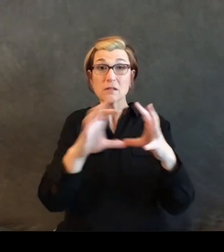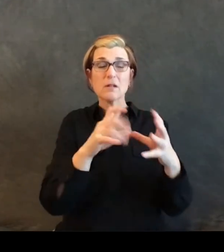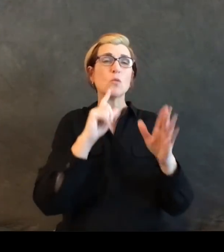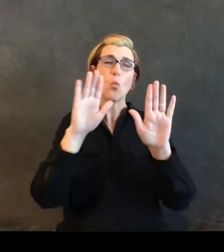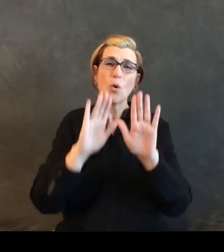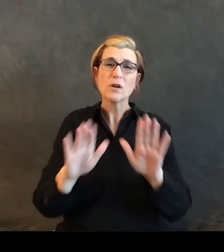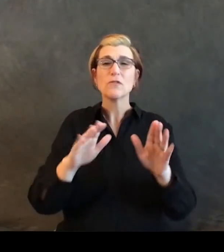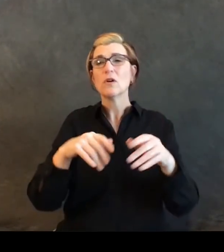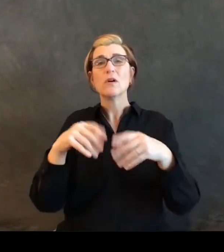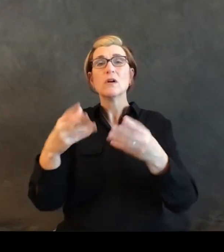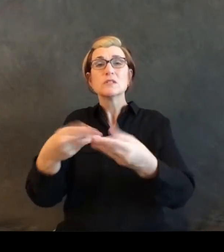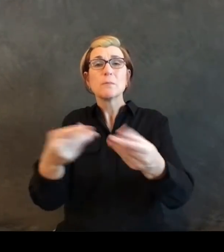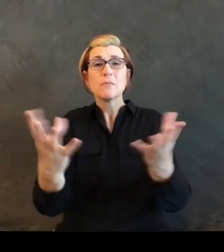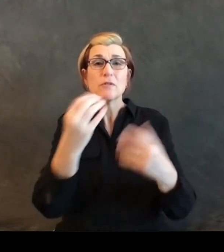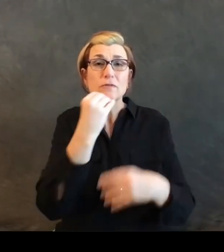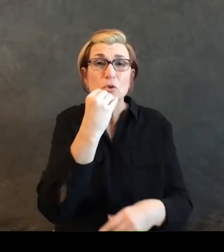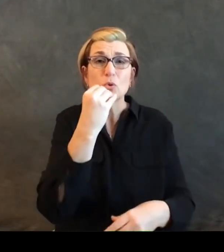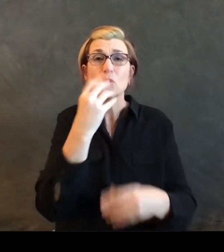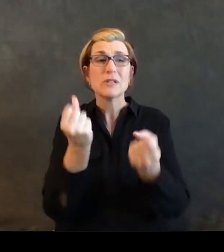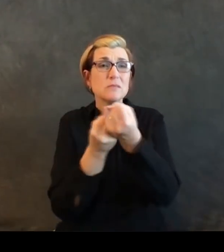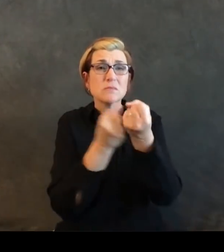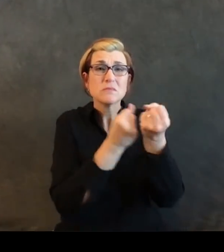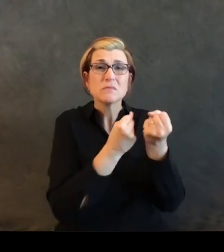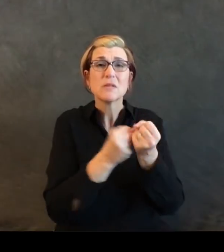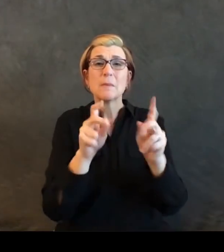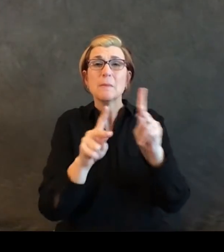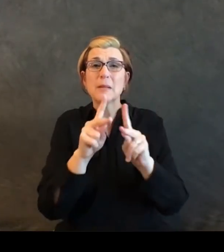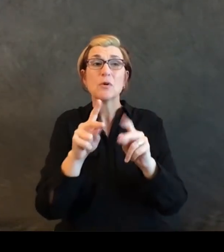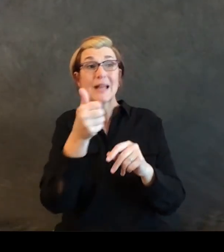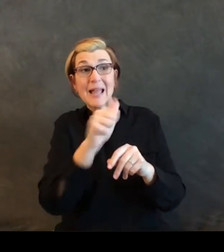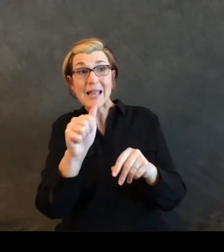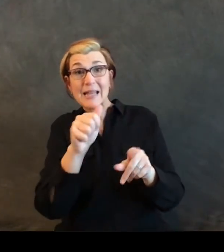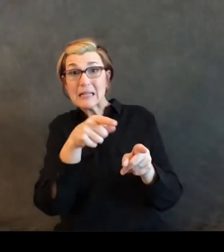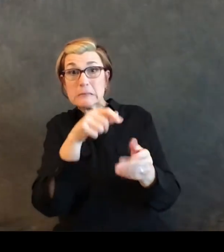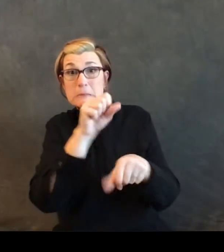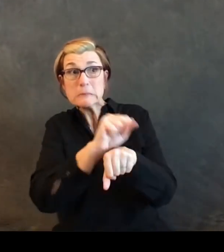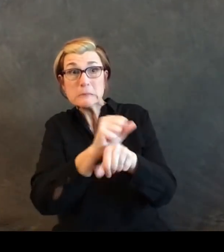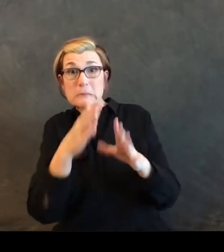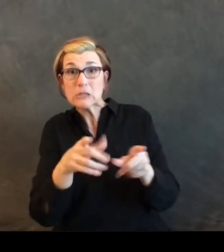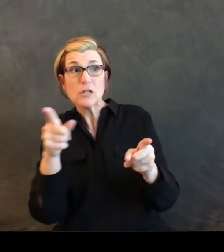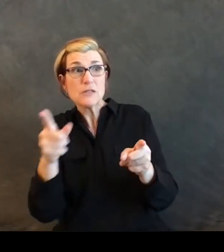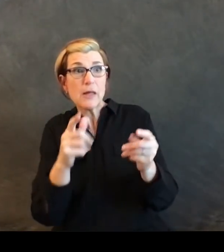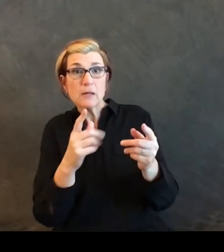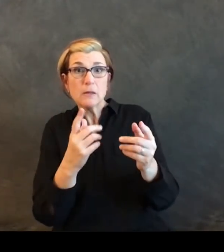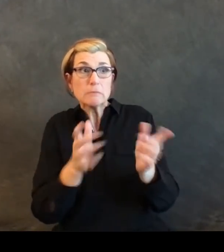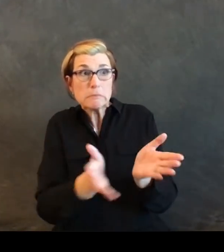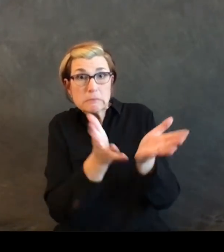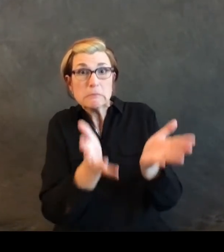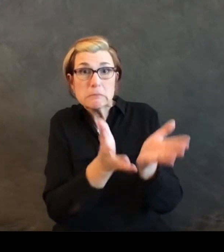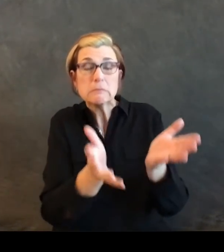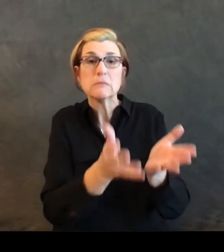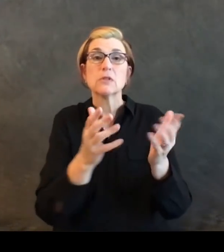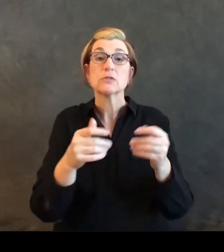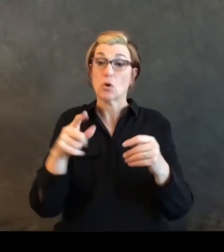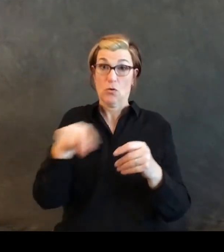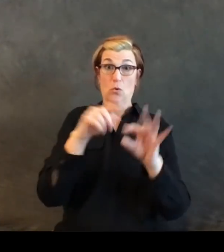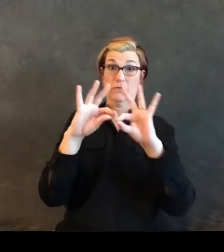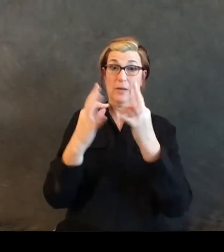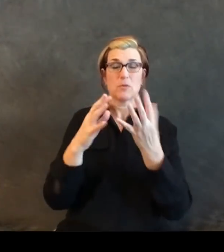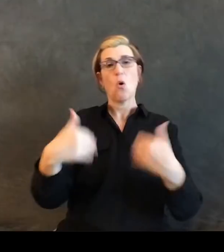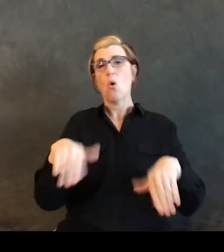for vulnerable workers and families. I encourage them to continue to do it. But I'll tell you, the nonprofits